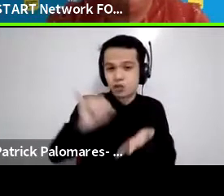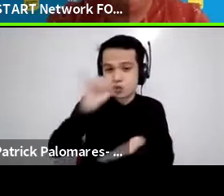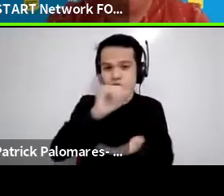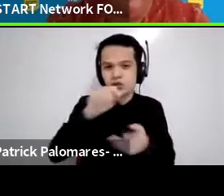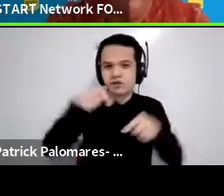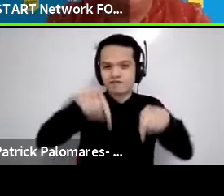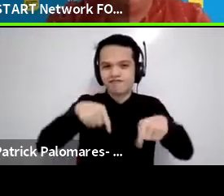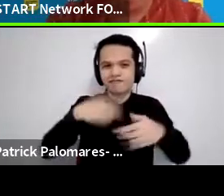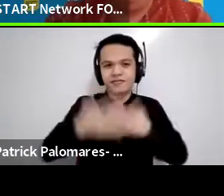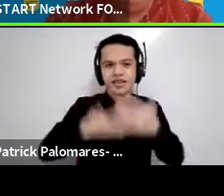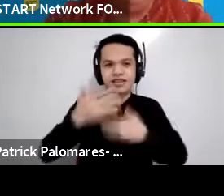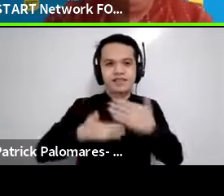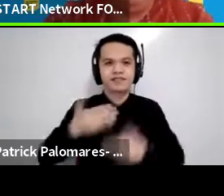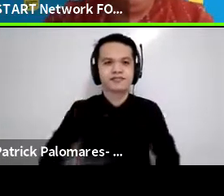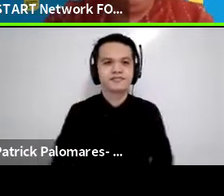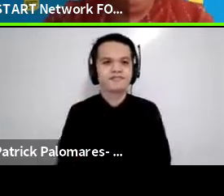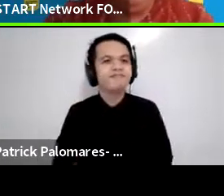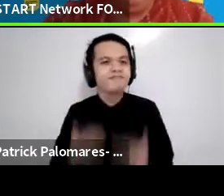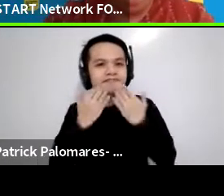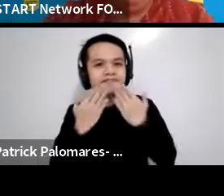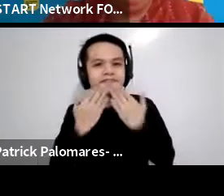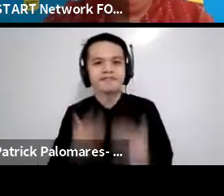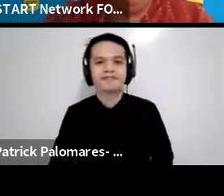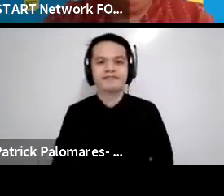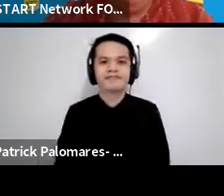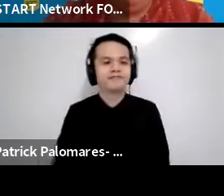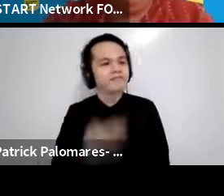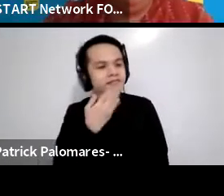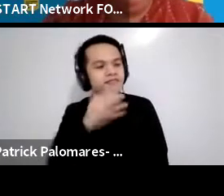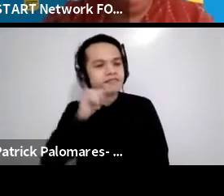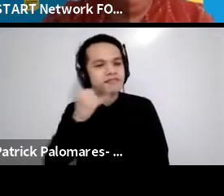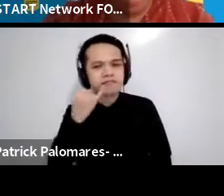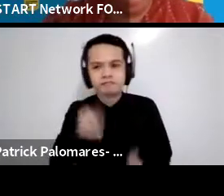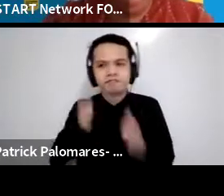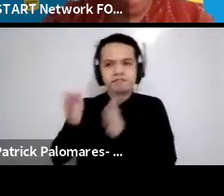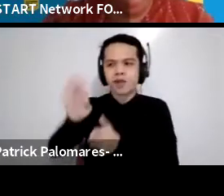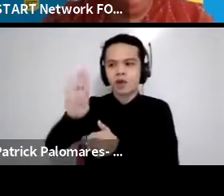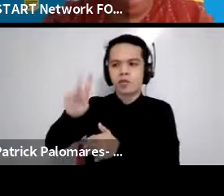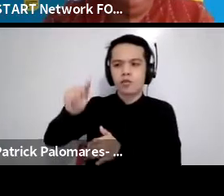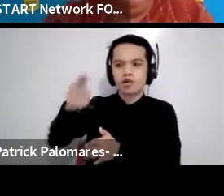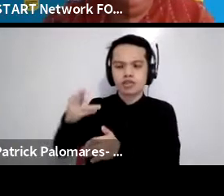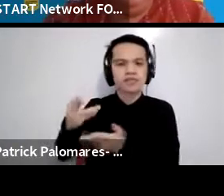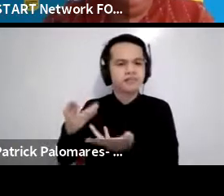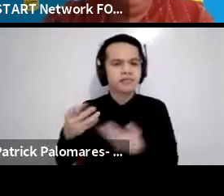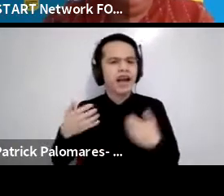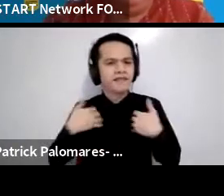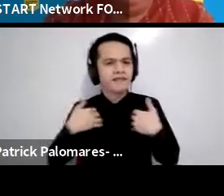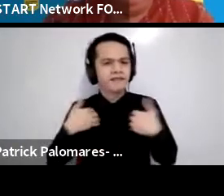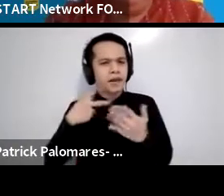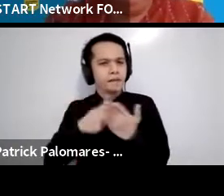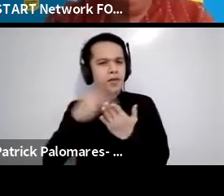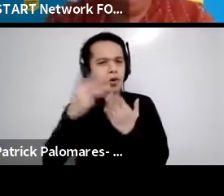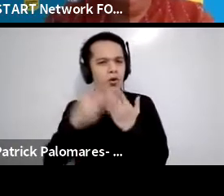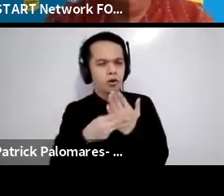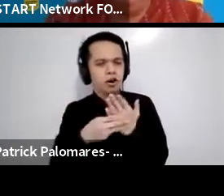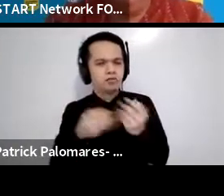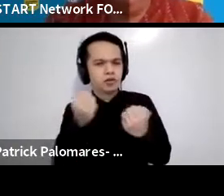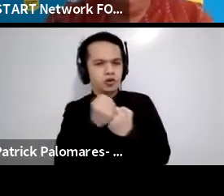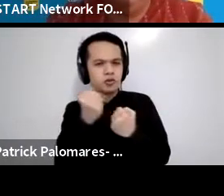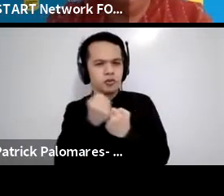this process. Thank you. Thank you, Ms. Jessica. Sir Butch. Yeah, we've got a program with the support